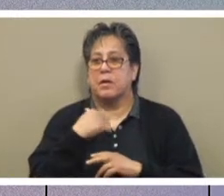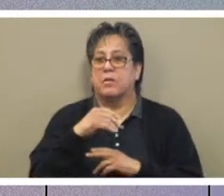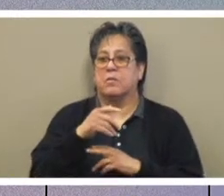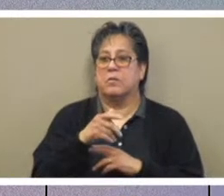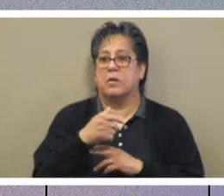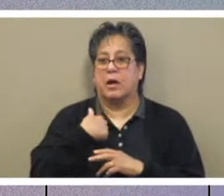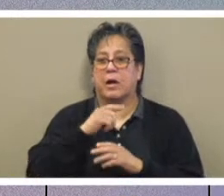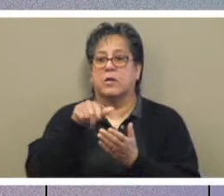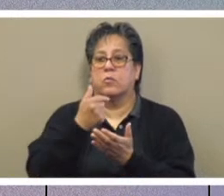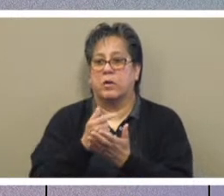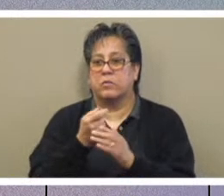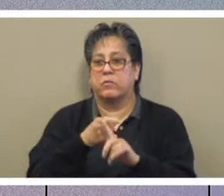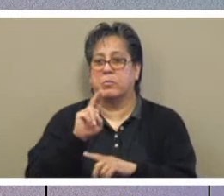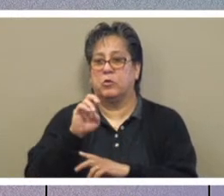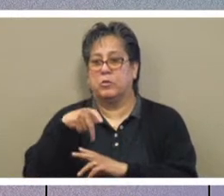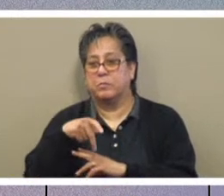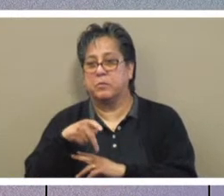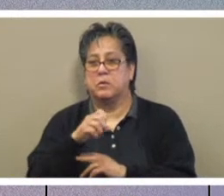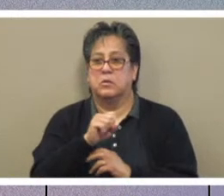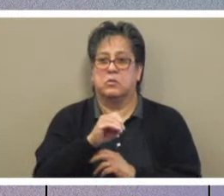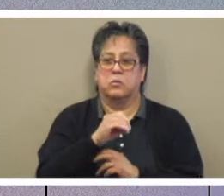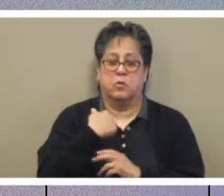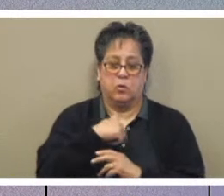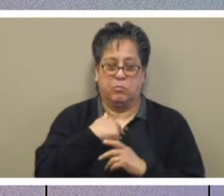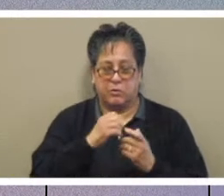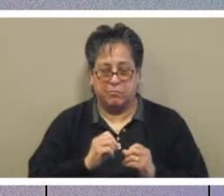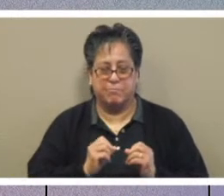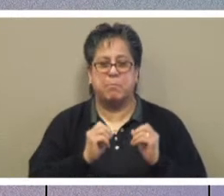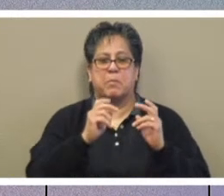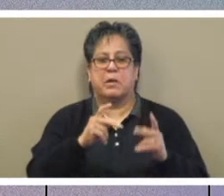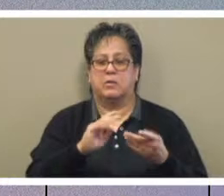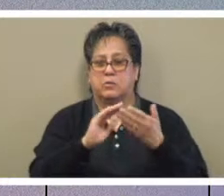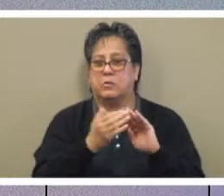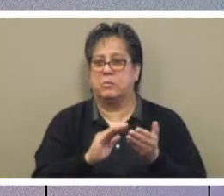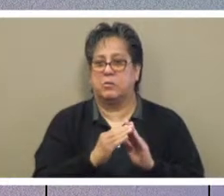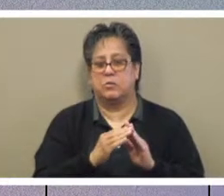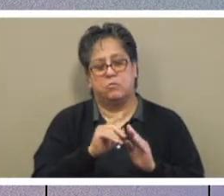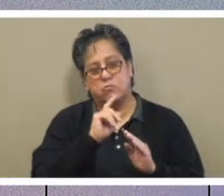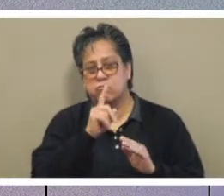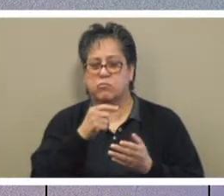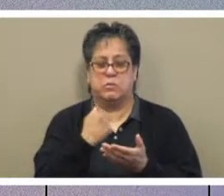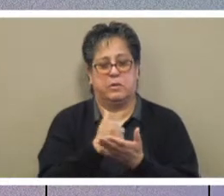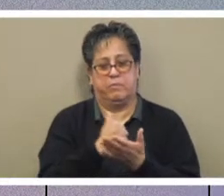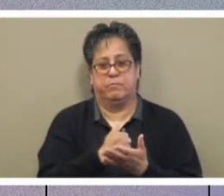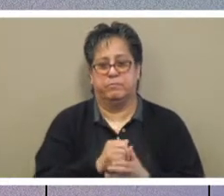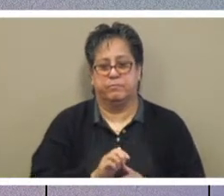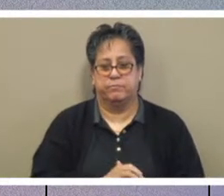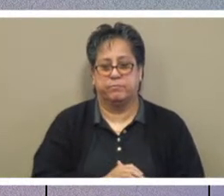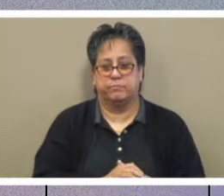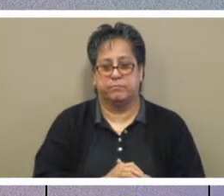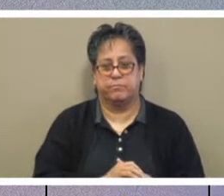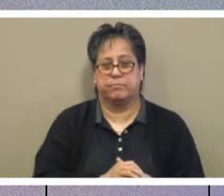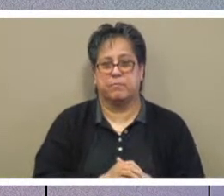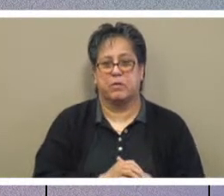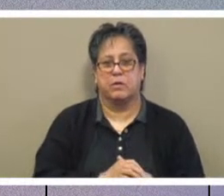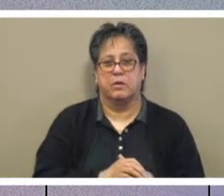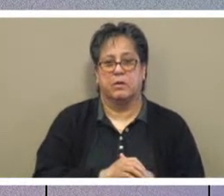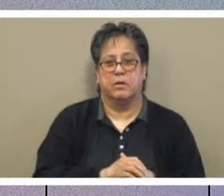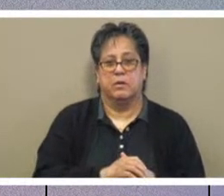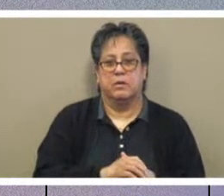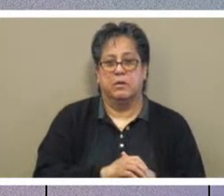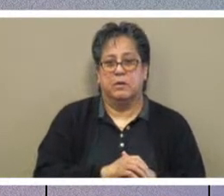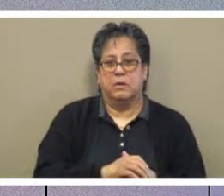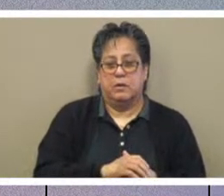UTEP. I graduated from UTEP. So we're actually giving back to the community through this program. So it's super helpful. Thank you.